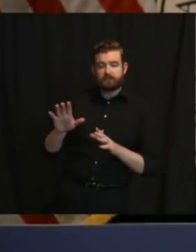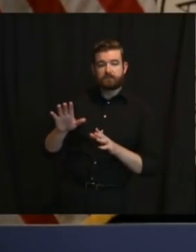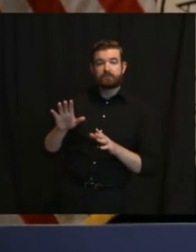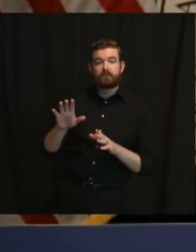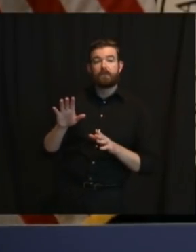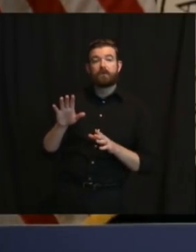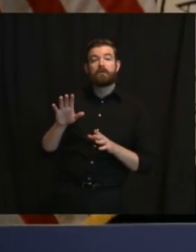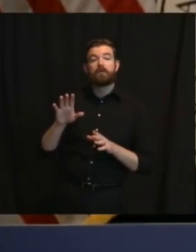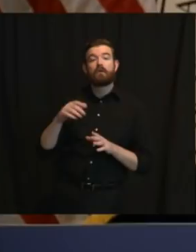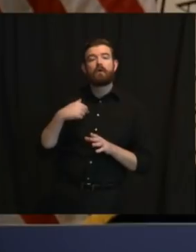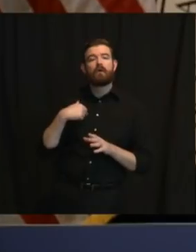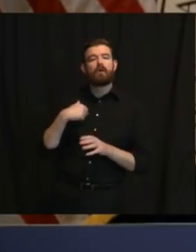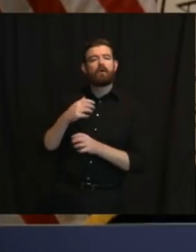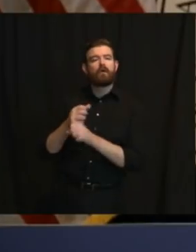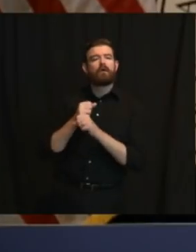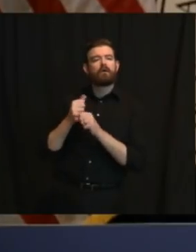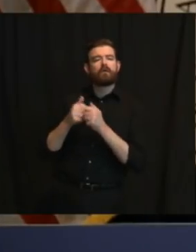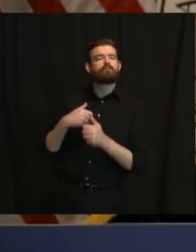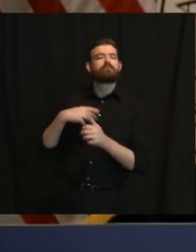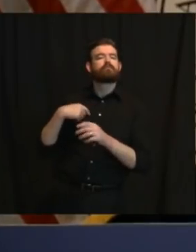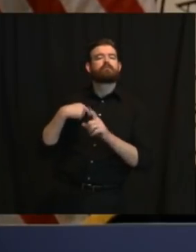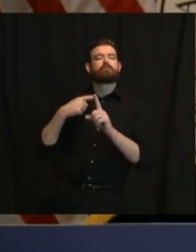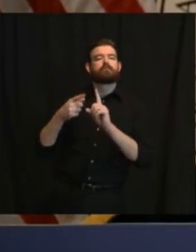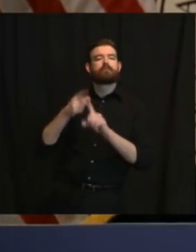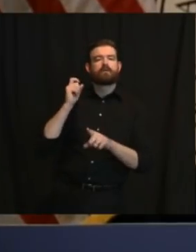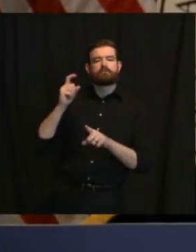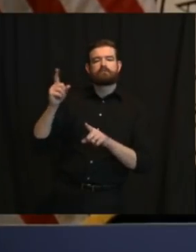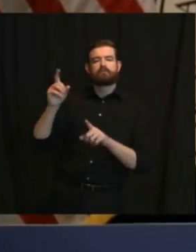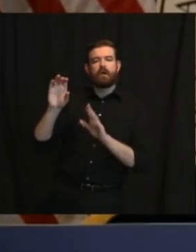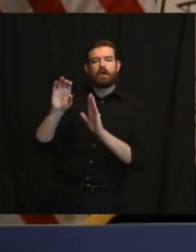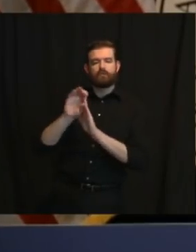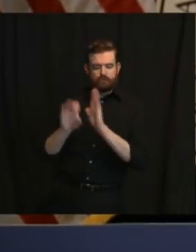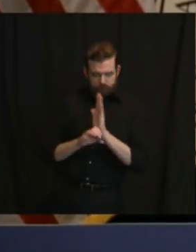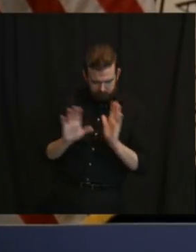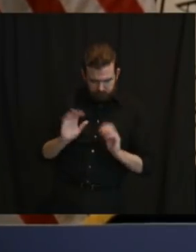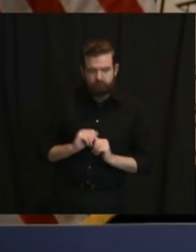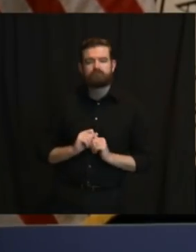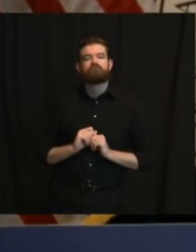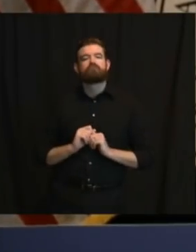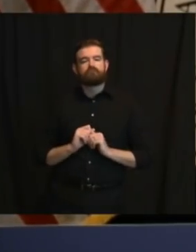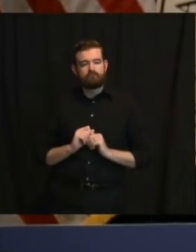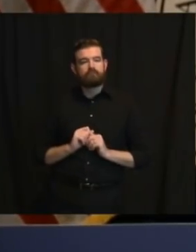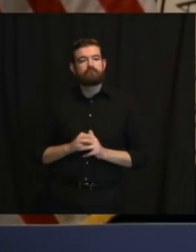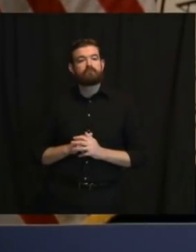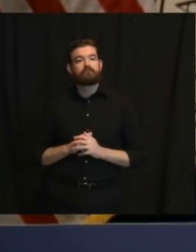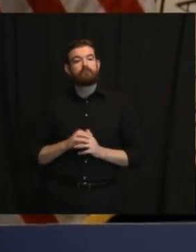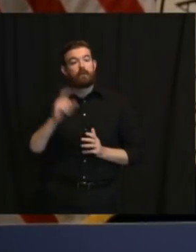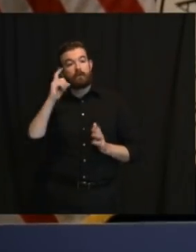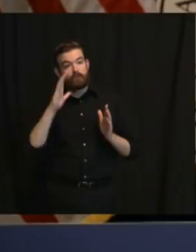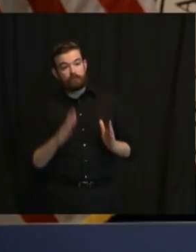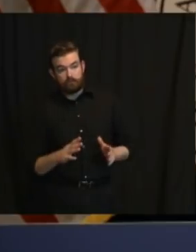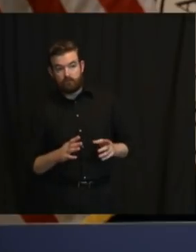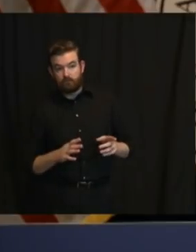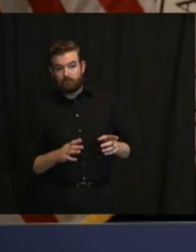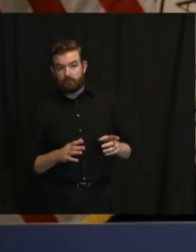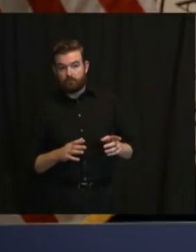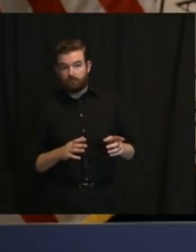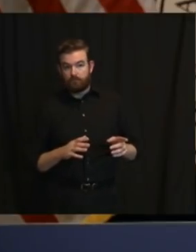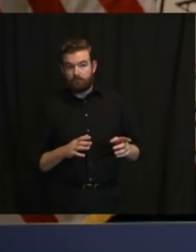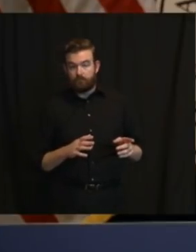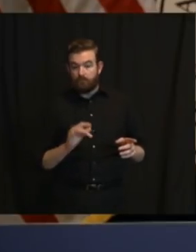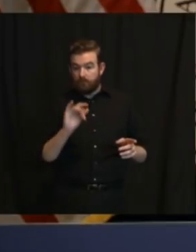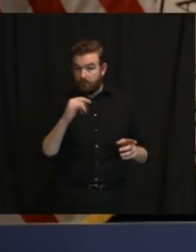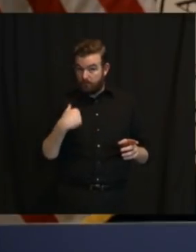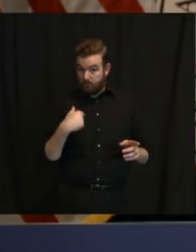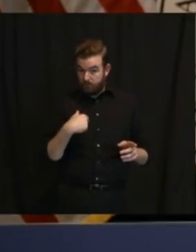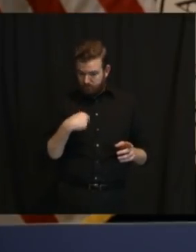Thank you. I would just echo that we wouldn't be doing this if we didn't think it was constitutionally feasible. So